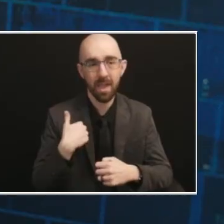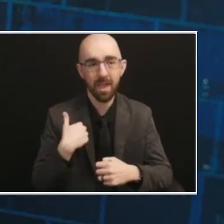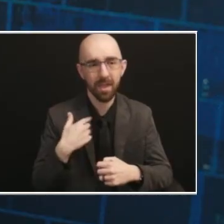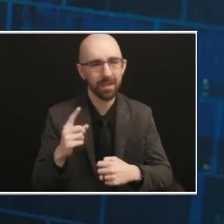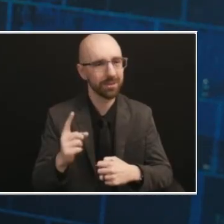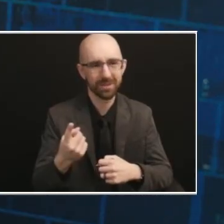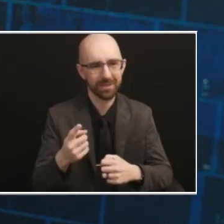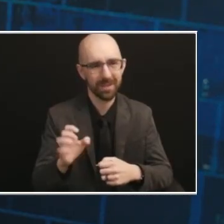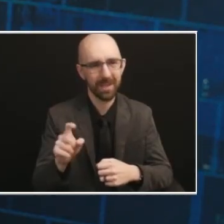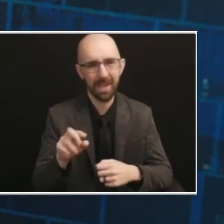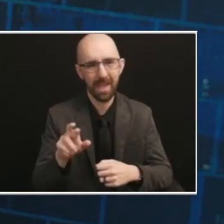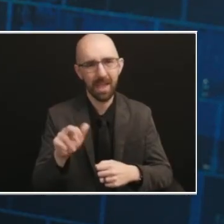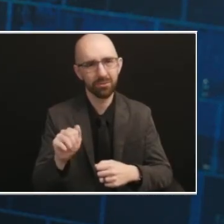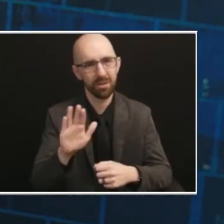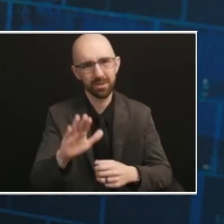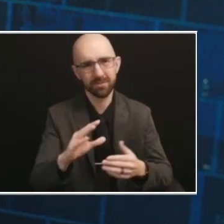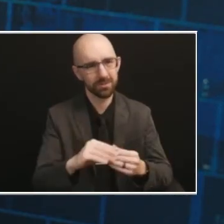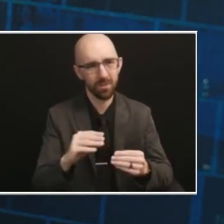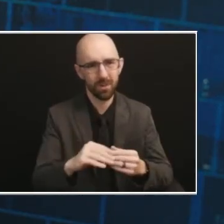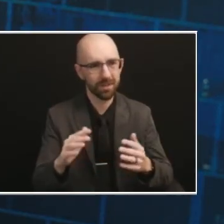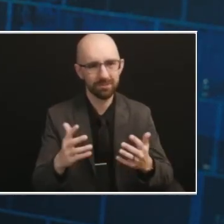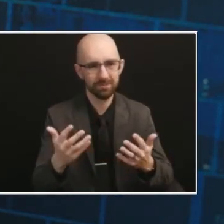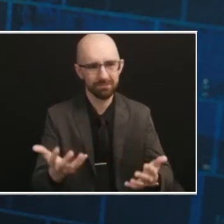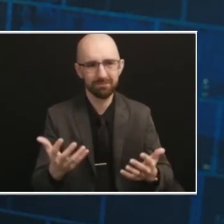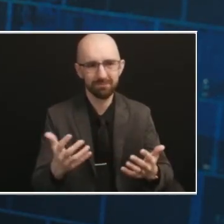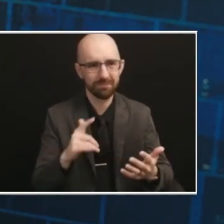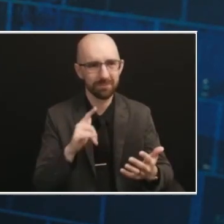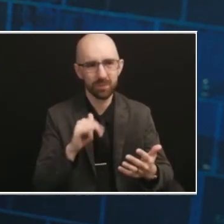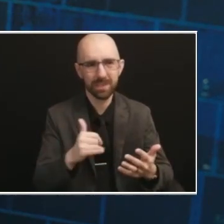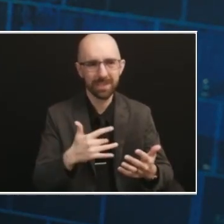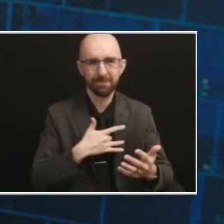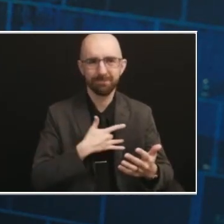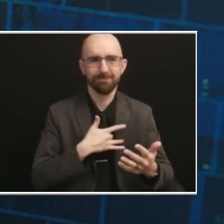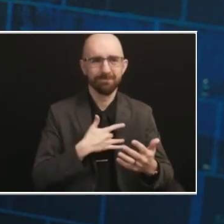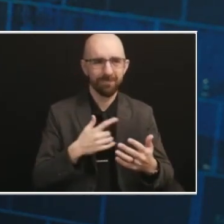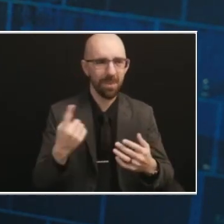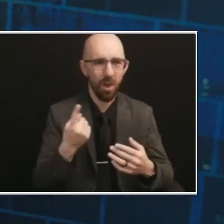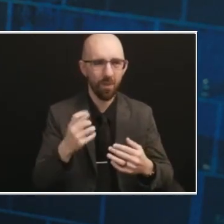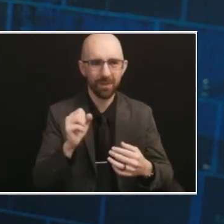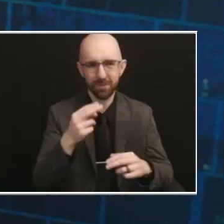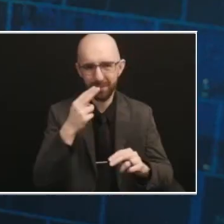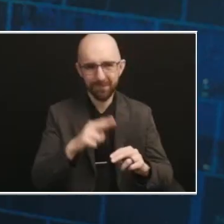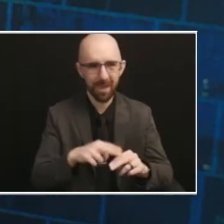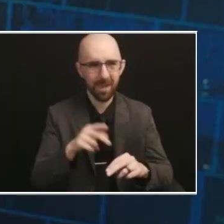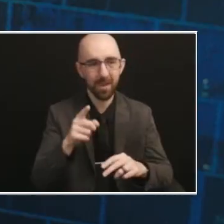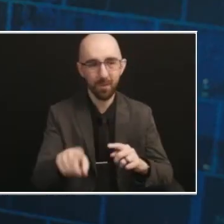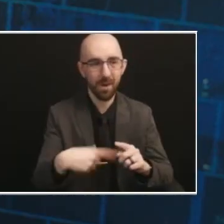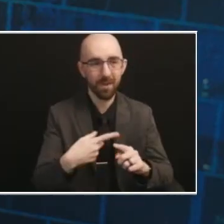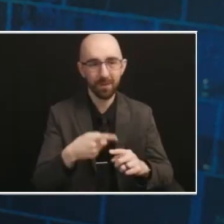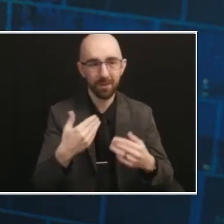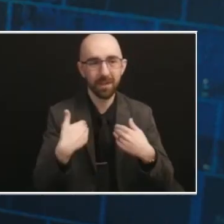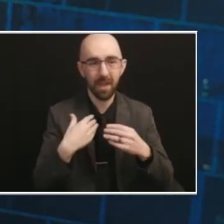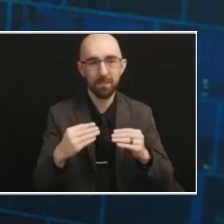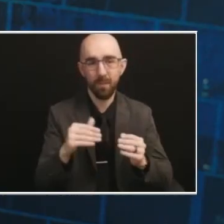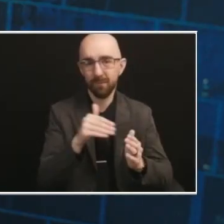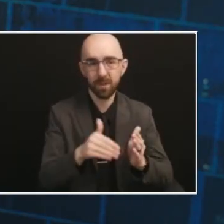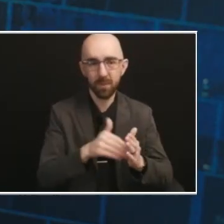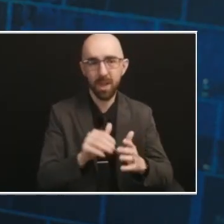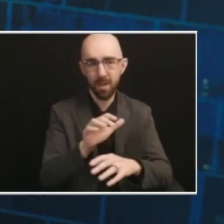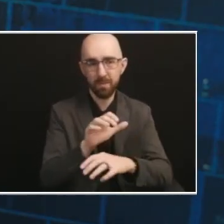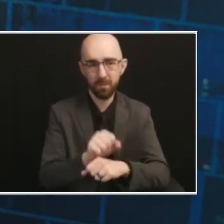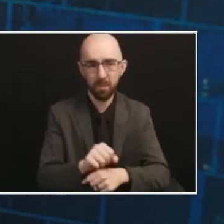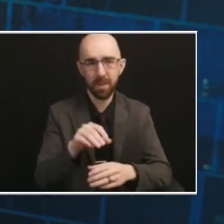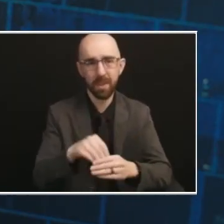Ezra's story is just one that is just really heartwarming. It's always so fun. When he was having more frequent appointments in the